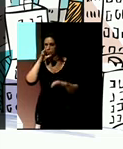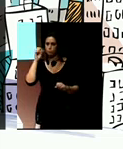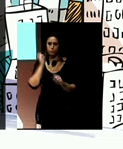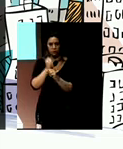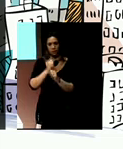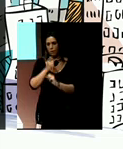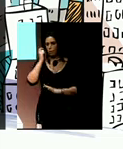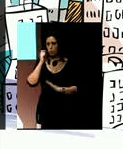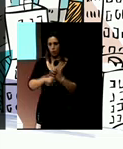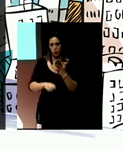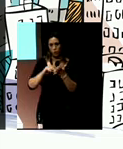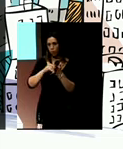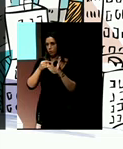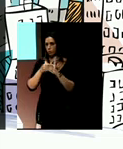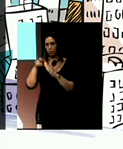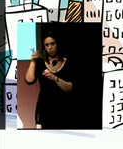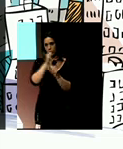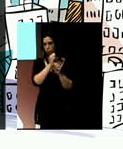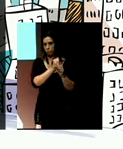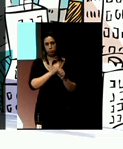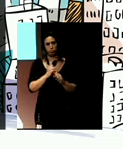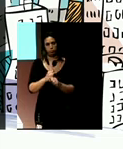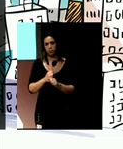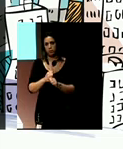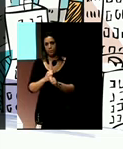It has been hard work.